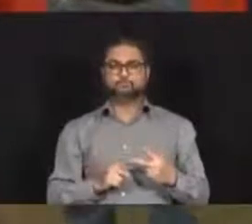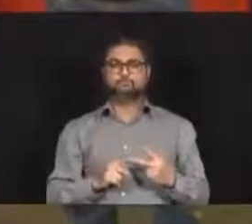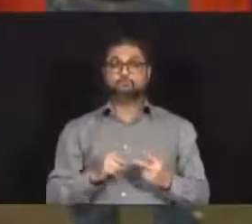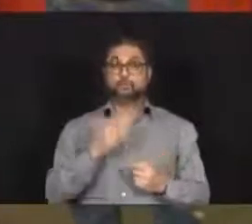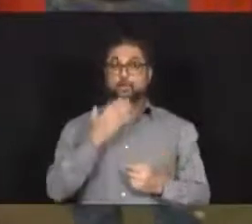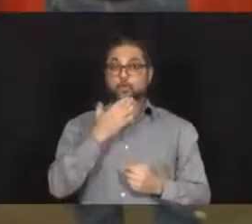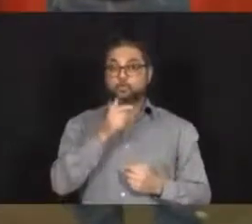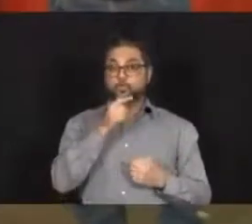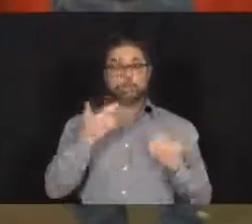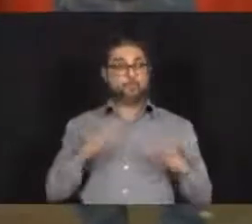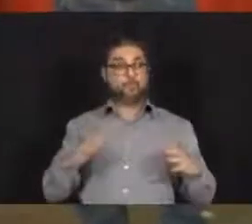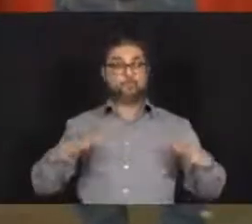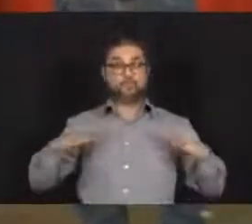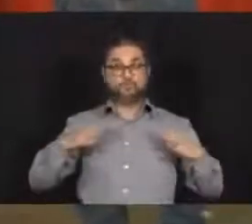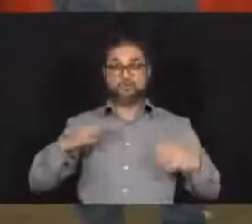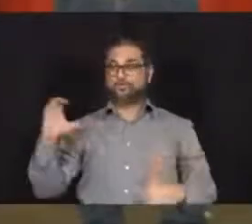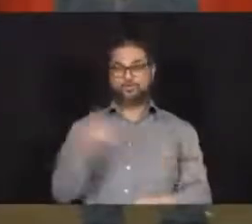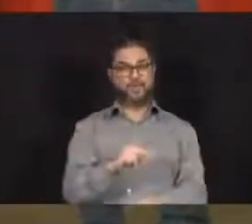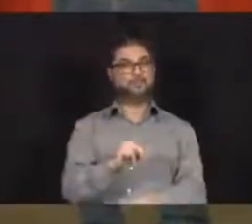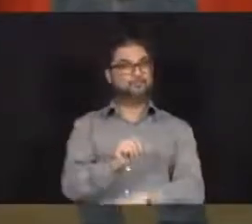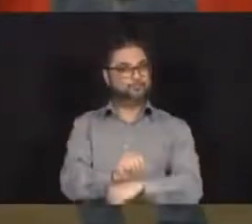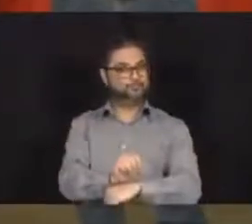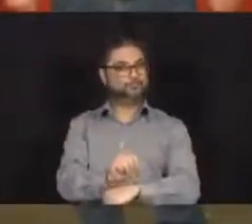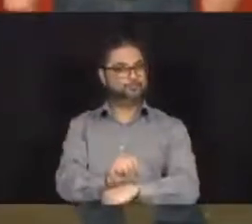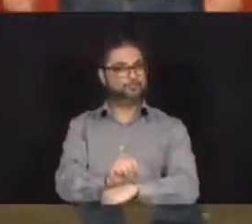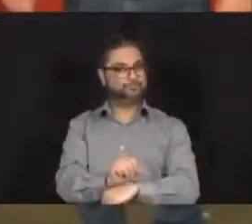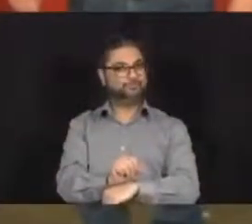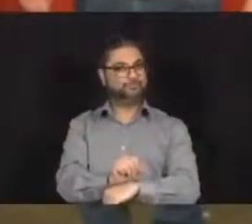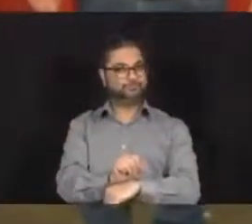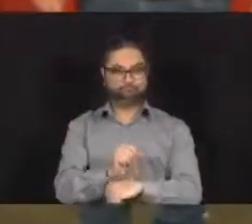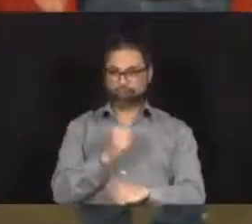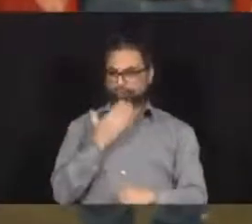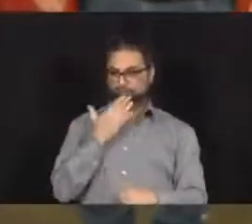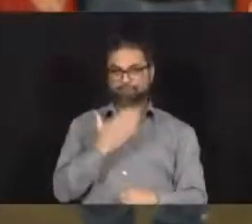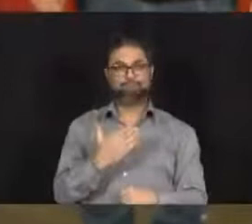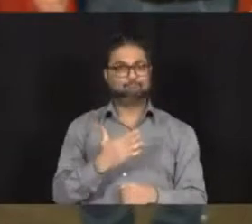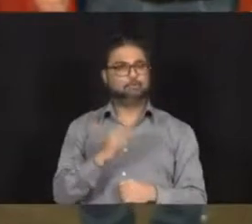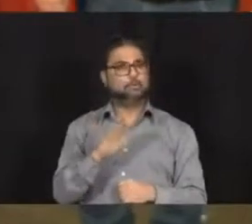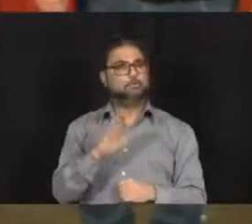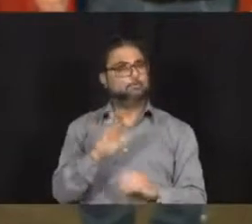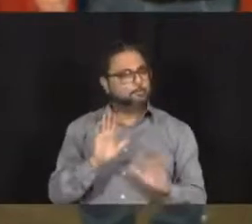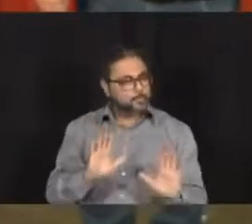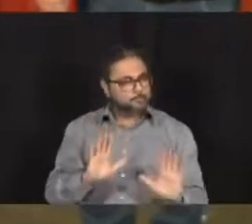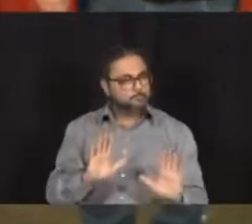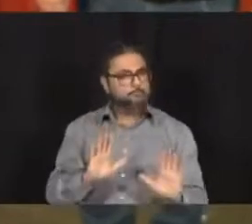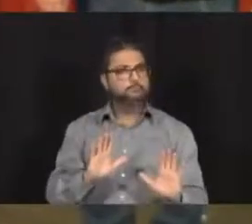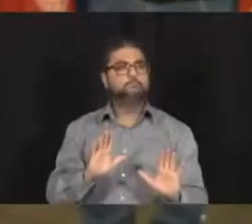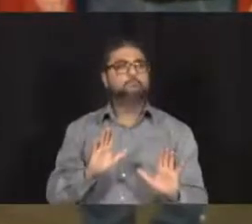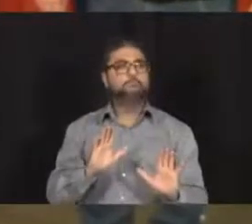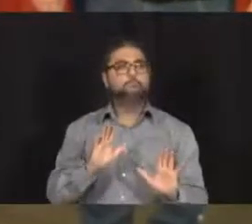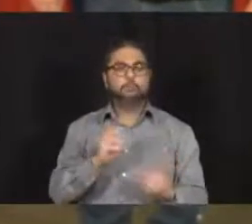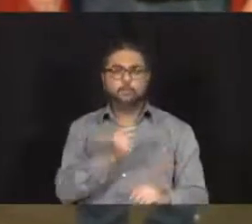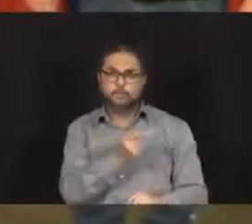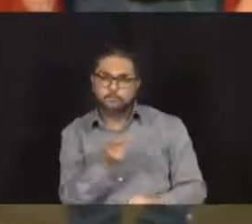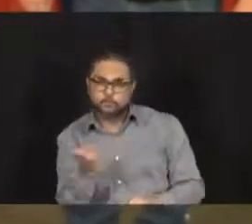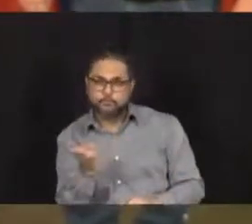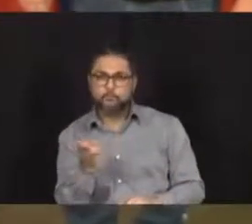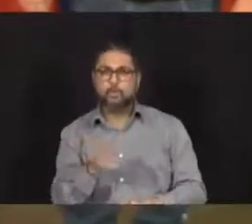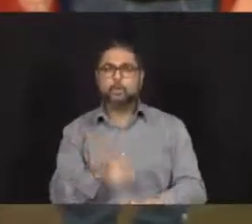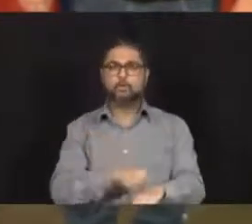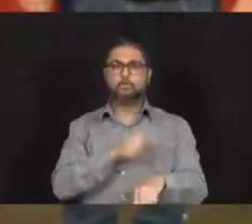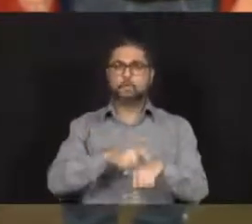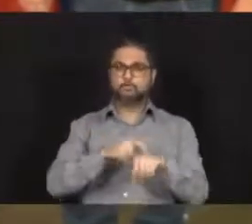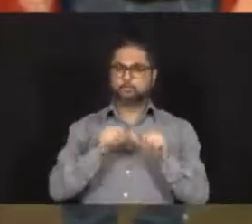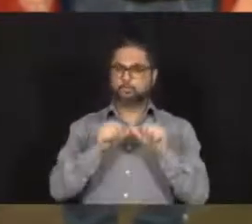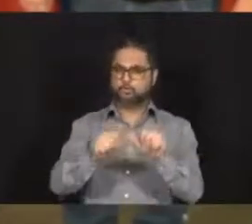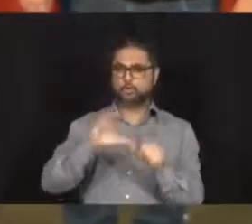back into the fold, but we're seeing a number of long-term care homes indicate that they are experiencing significant